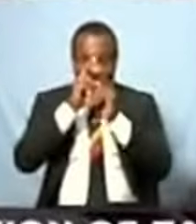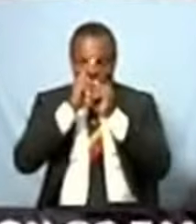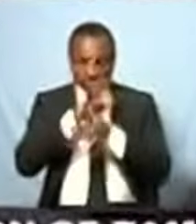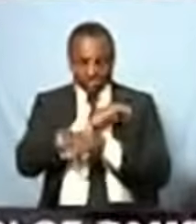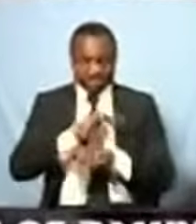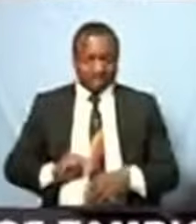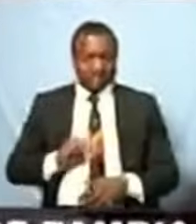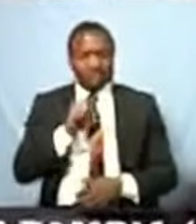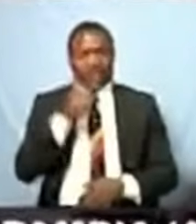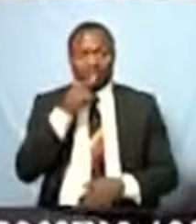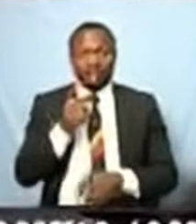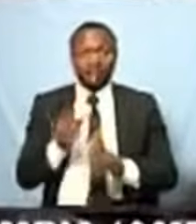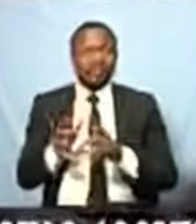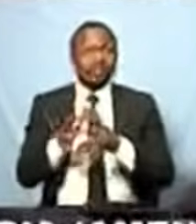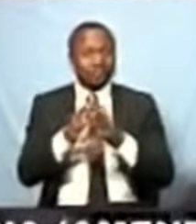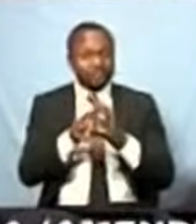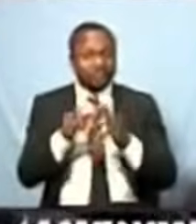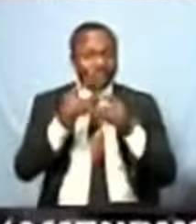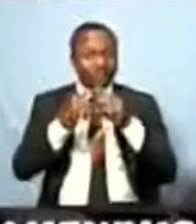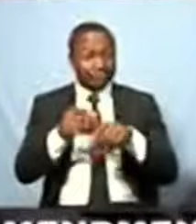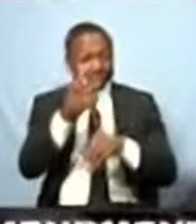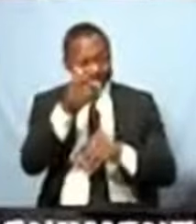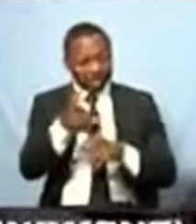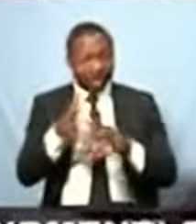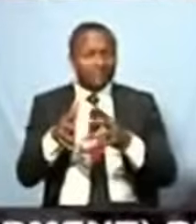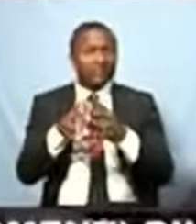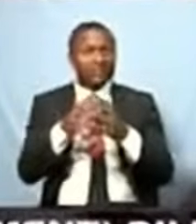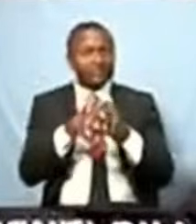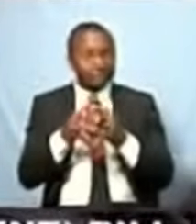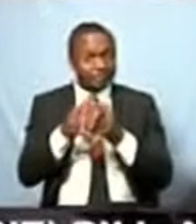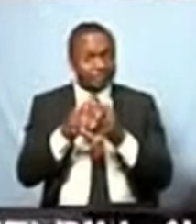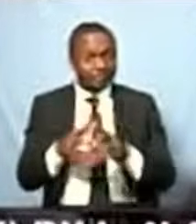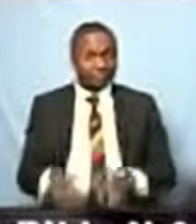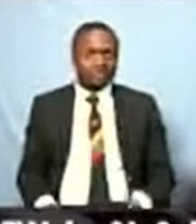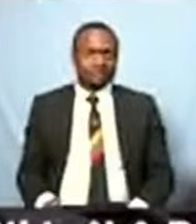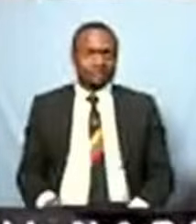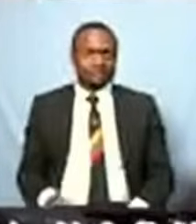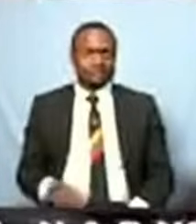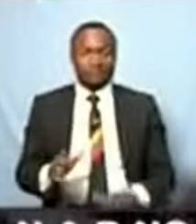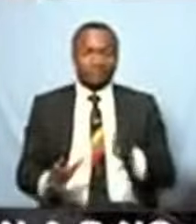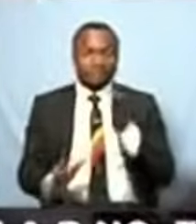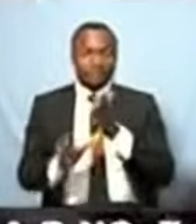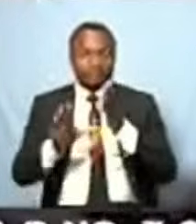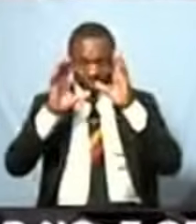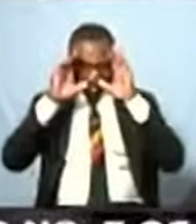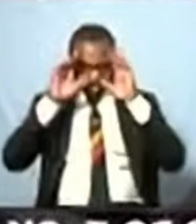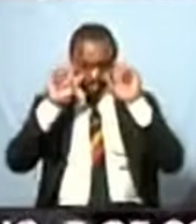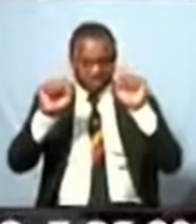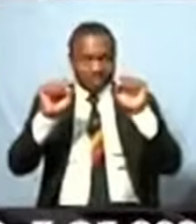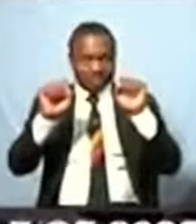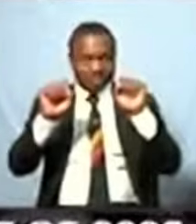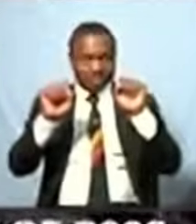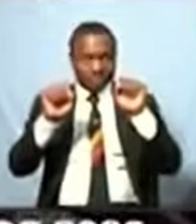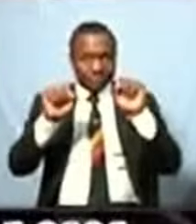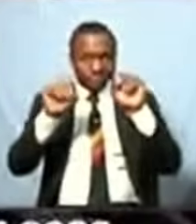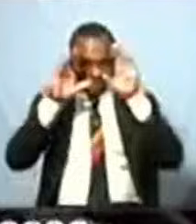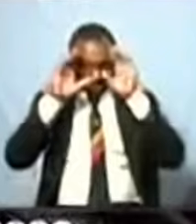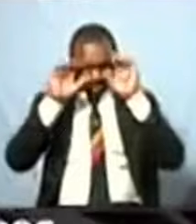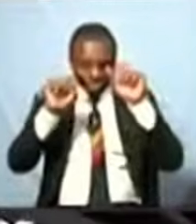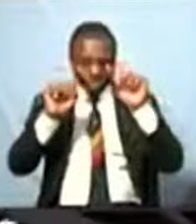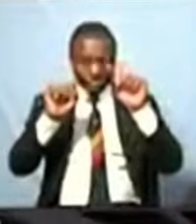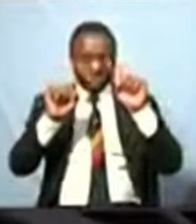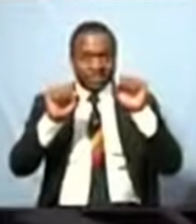you mentioned the US. It's happening in the US. It's only the Vice President who is the President of the